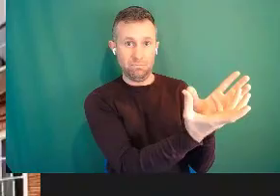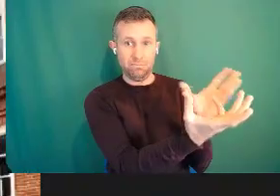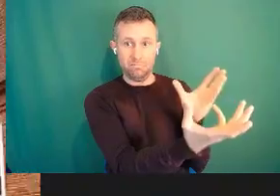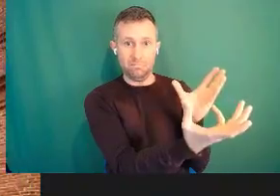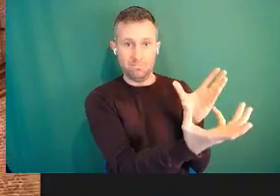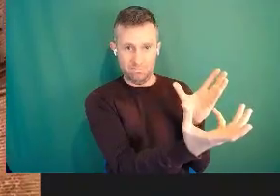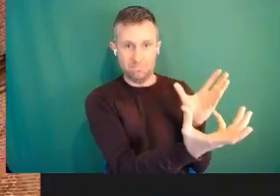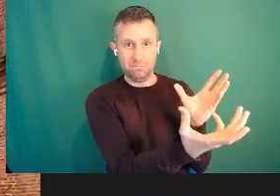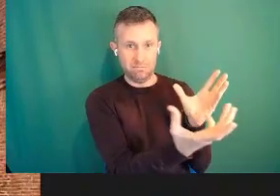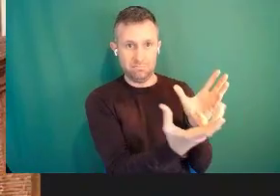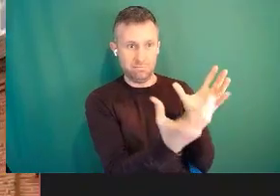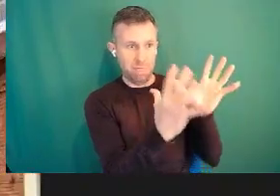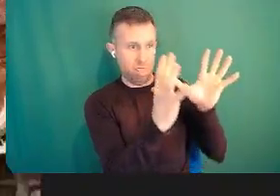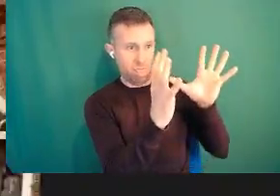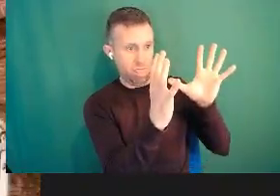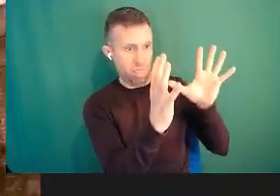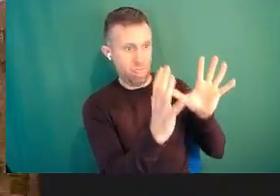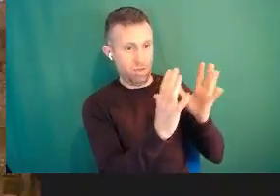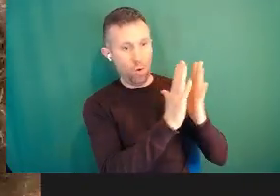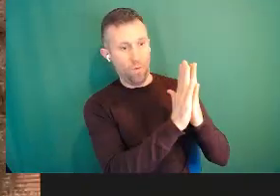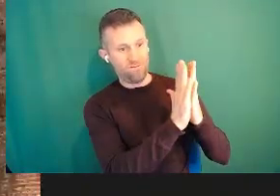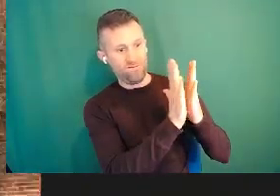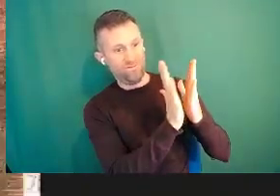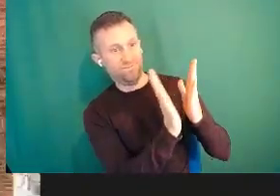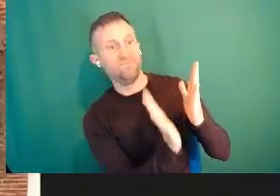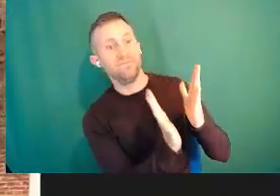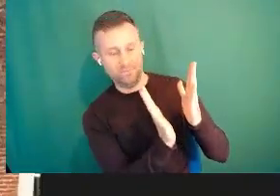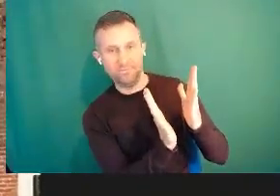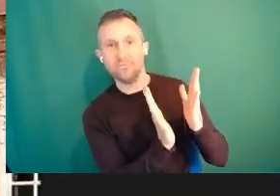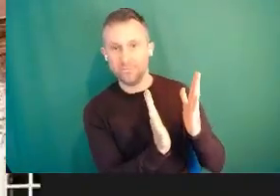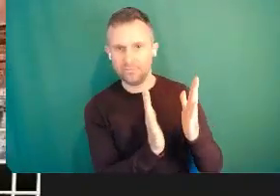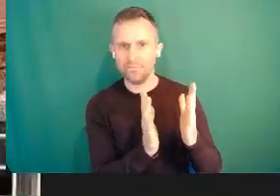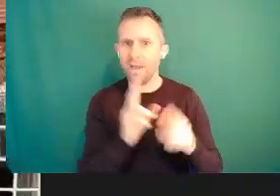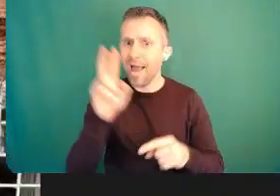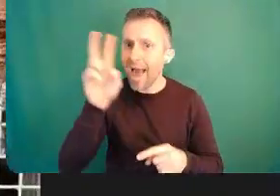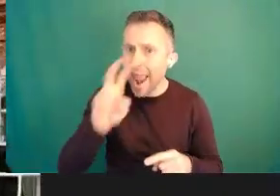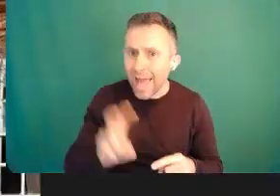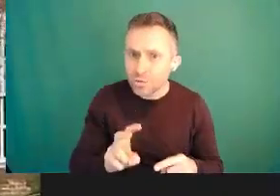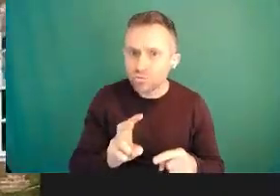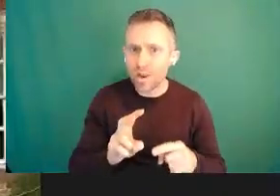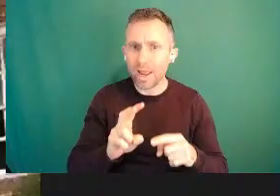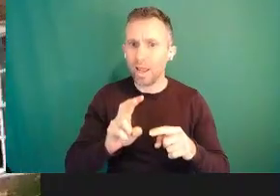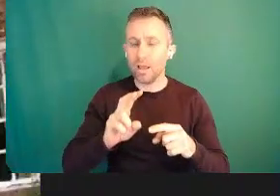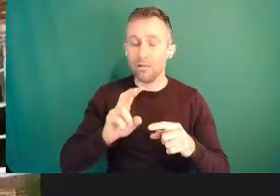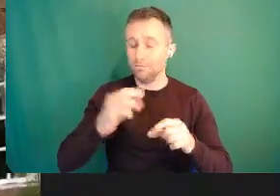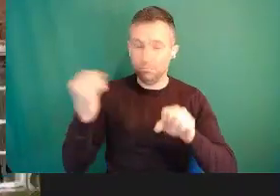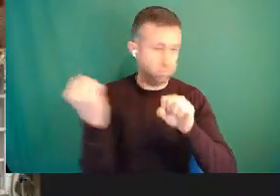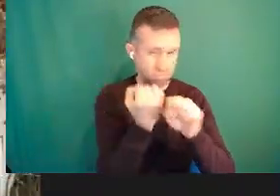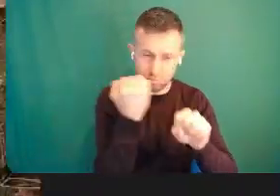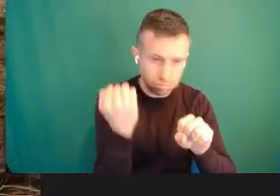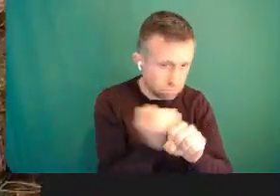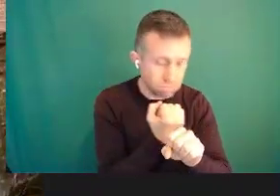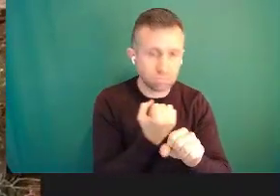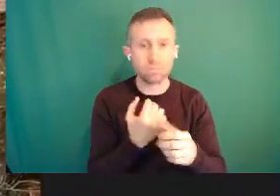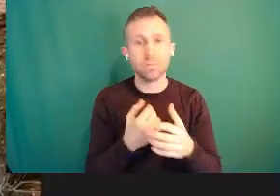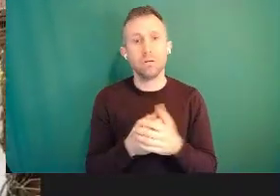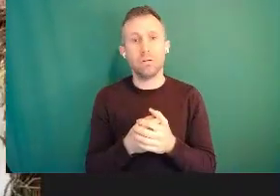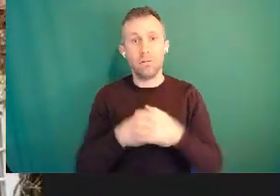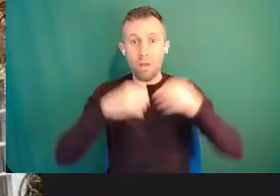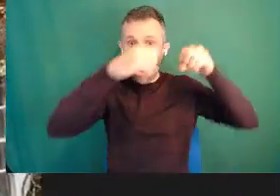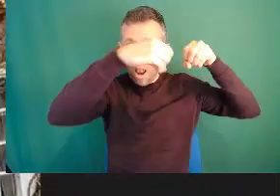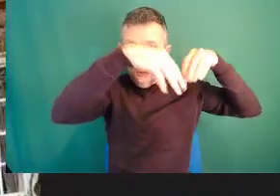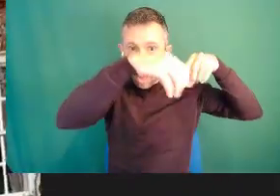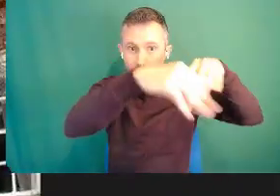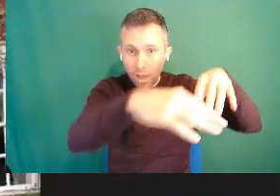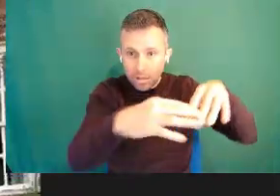lights, all of the electricity, all the plumbing, all of the put in a new fire suppression system. They put in public